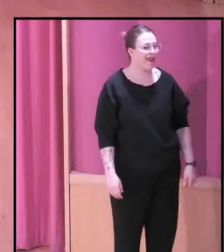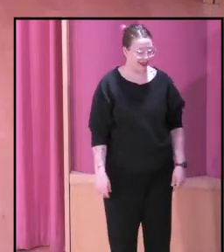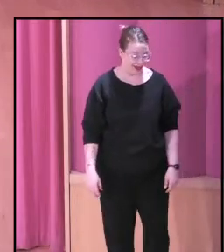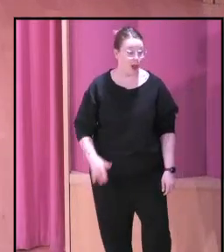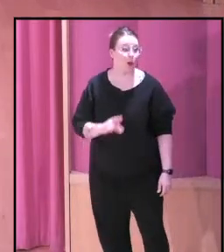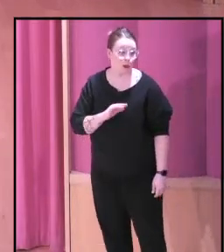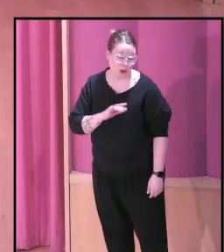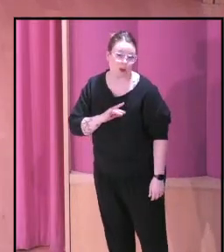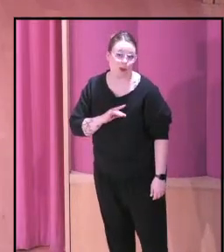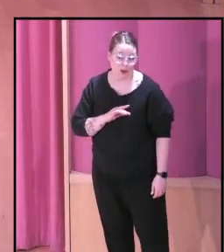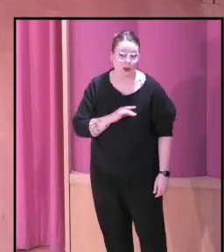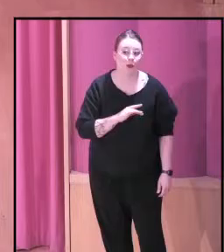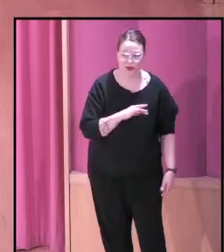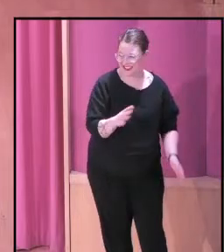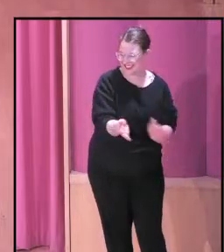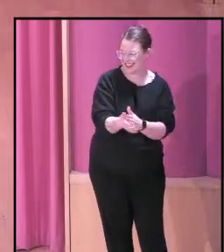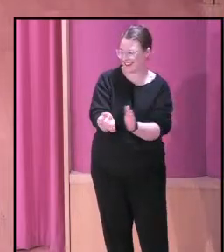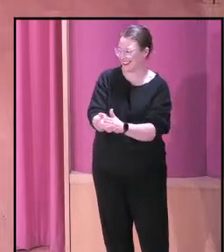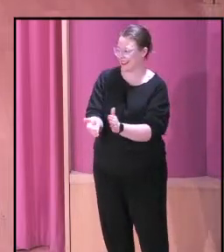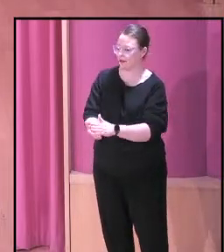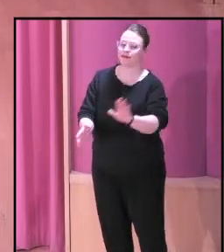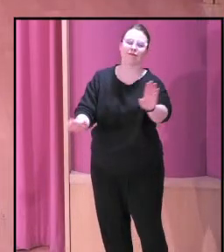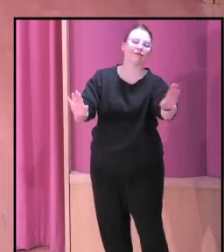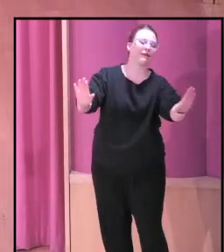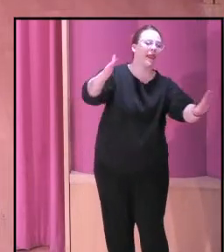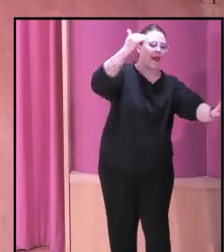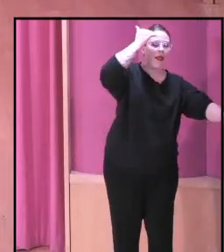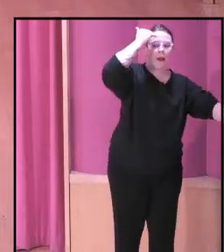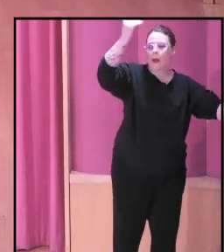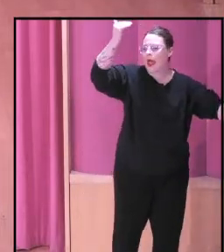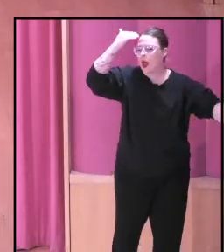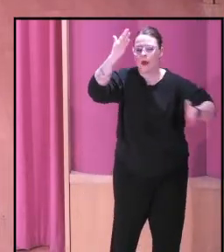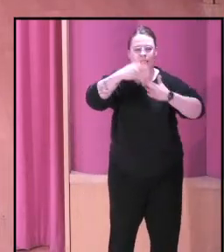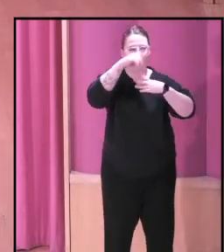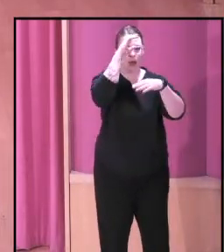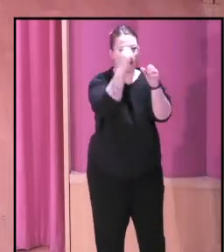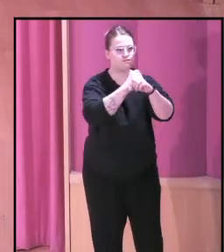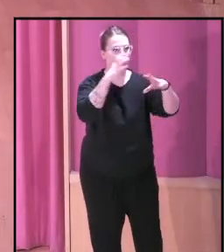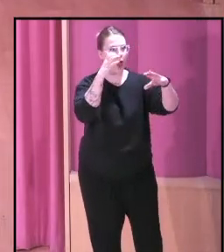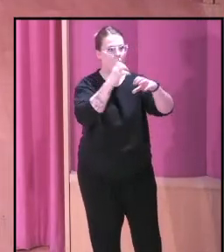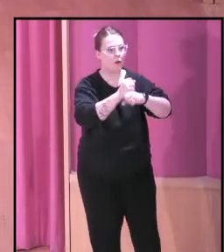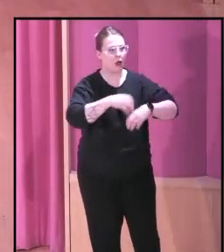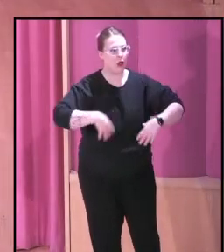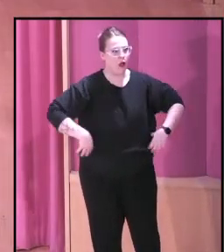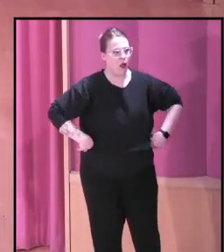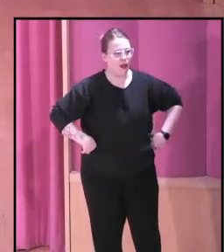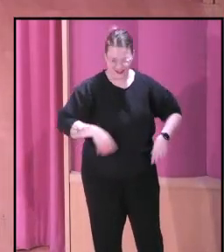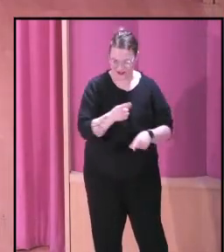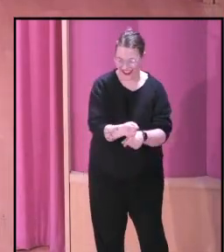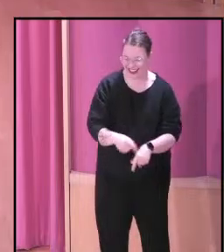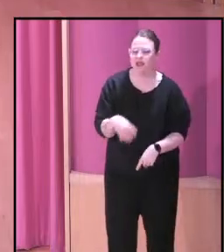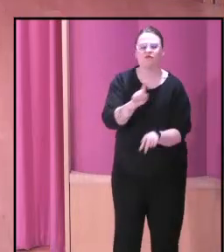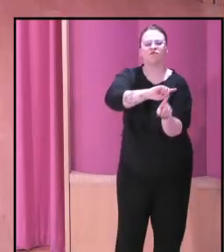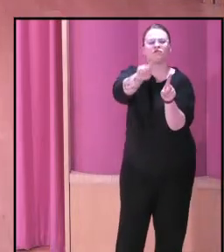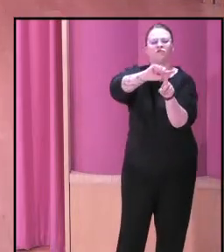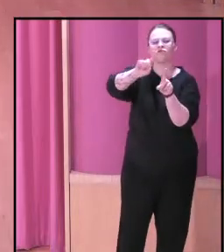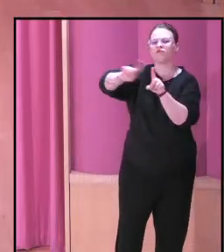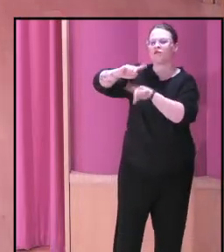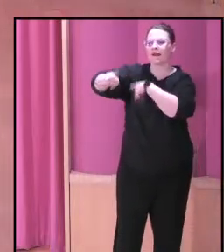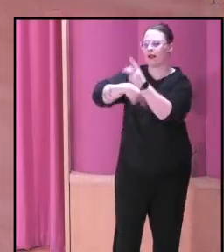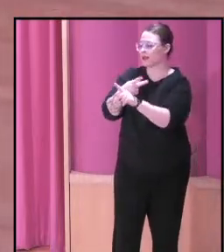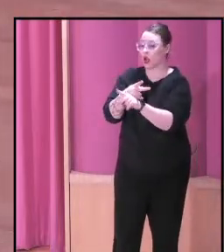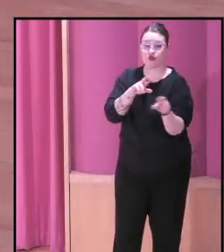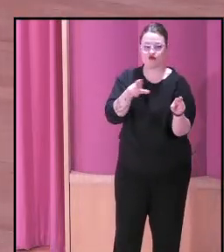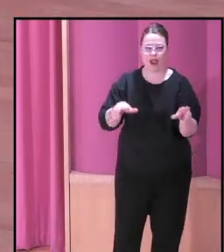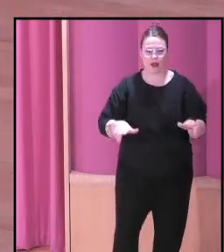Yeah. I know, I just blew some minds. But there are all kinds of variations. You can do right leg